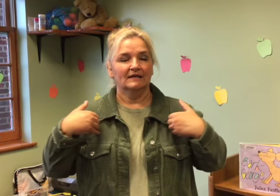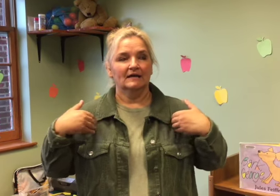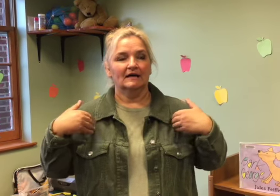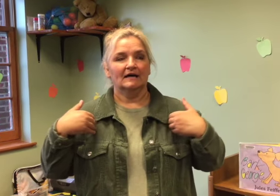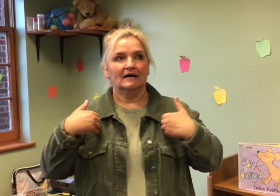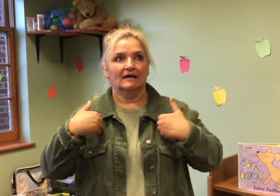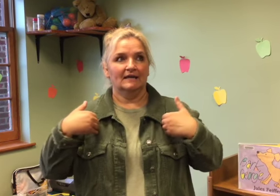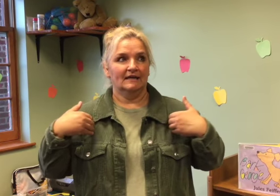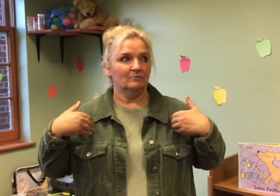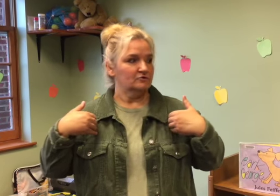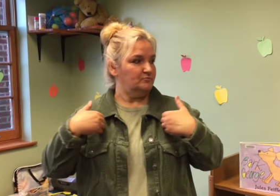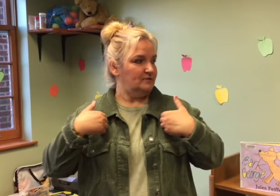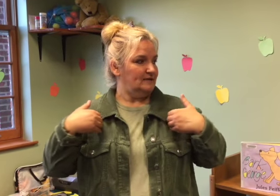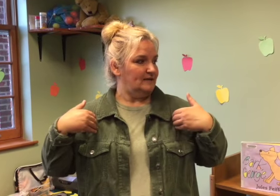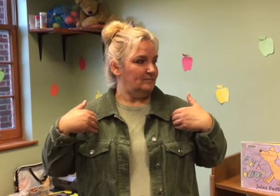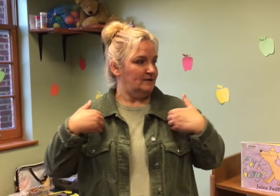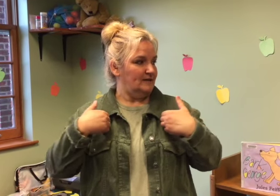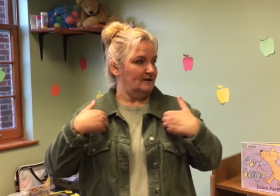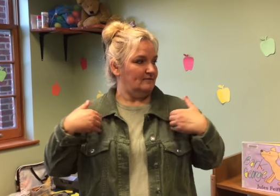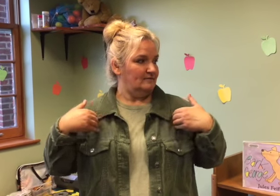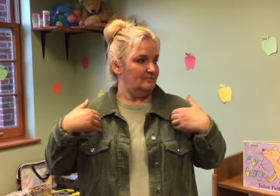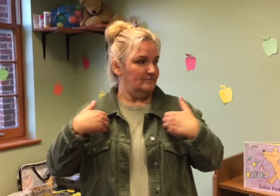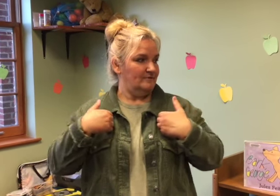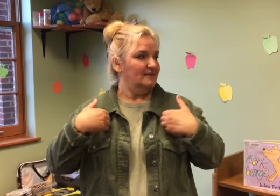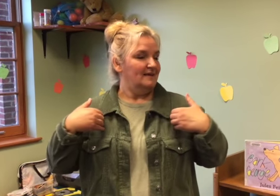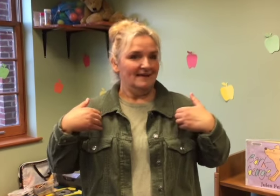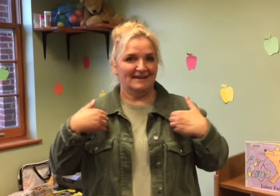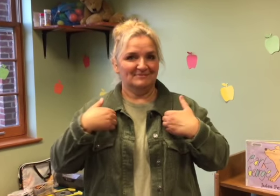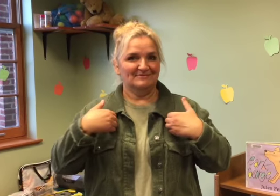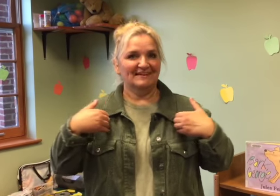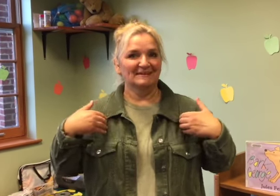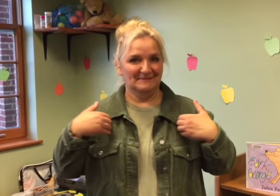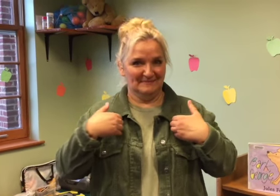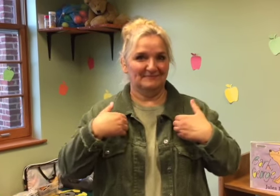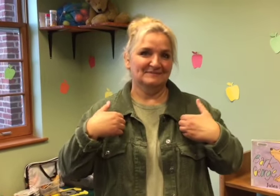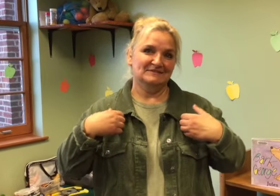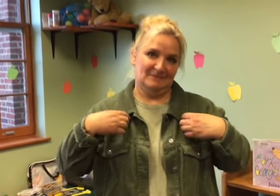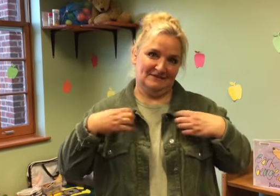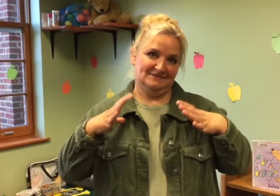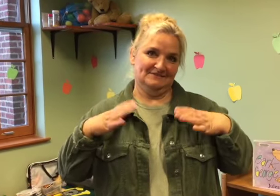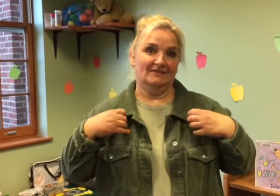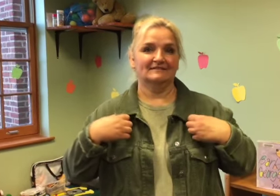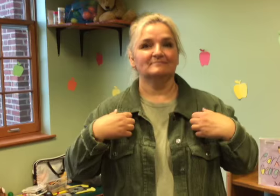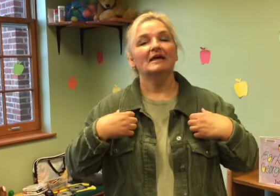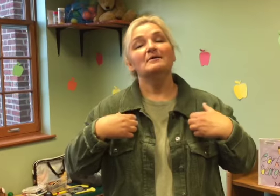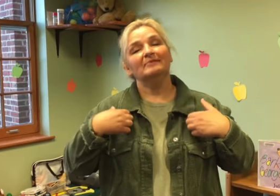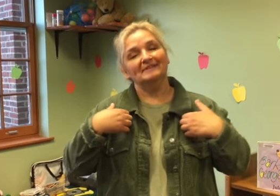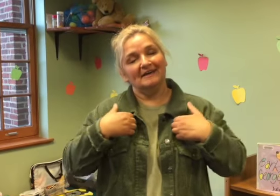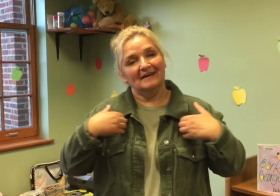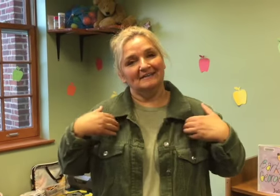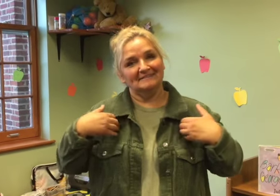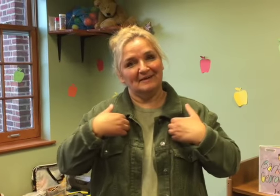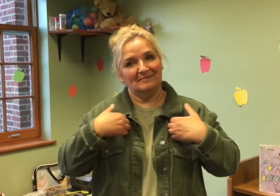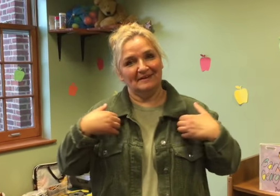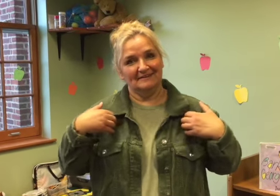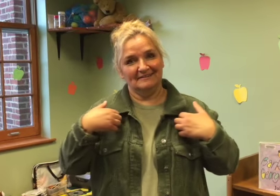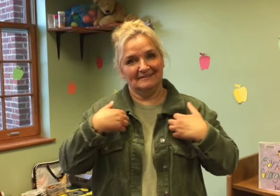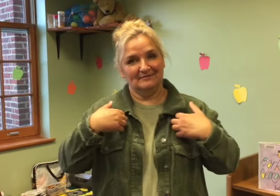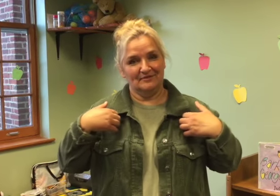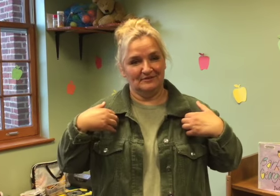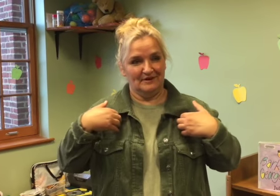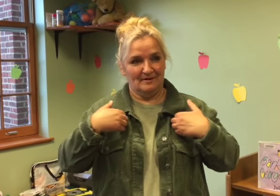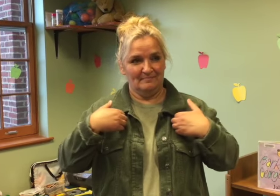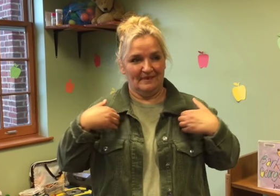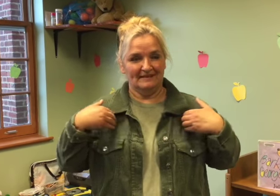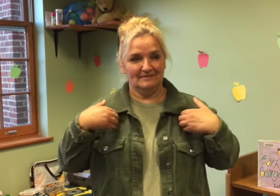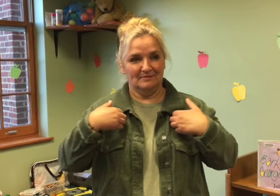like an animal's breathing up and down. Animals wearing suspenders. Suspenders. Yeah. But that's up and down